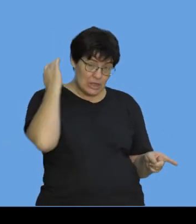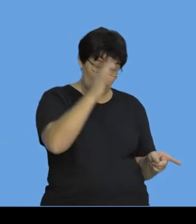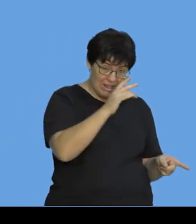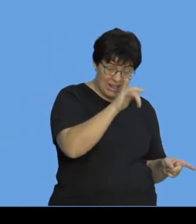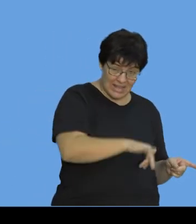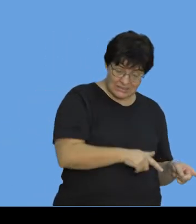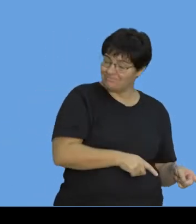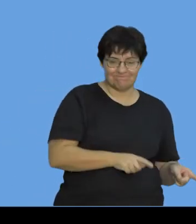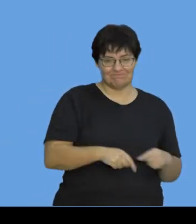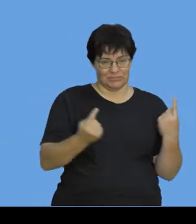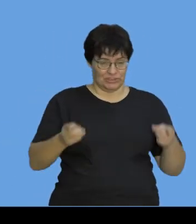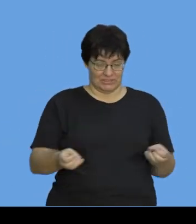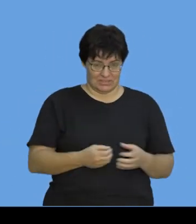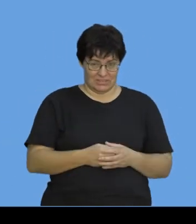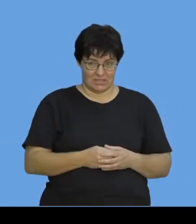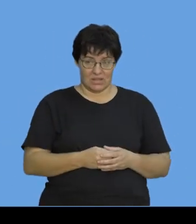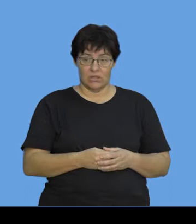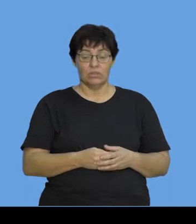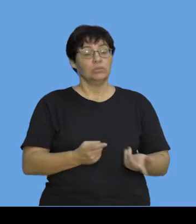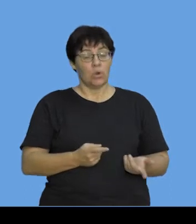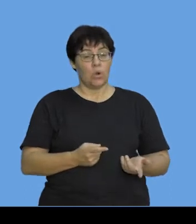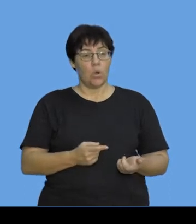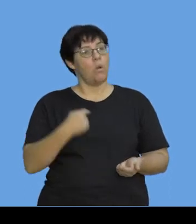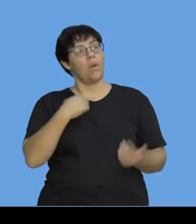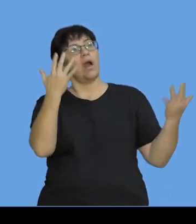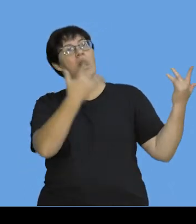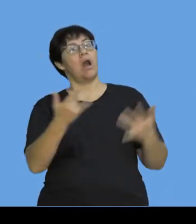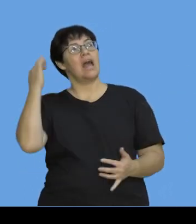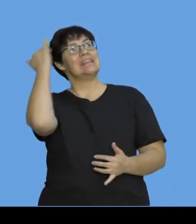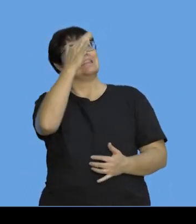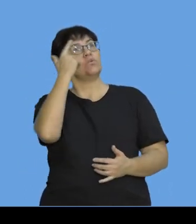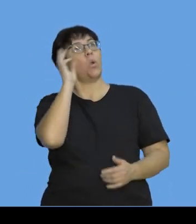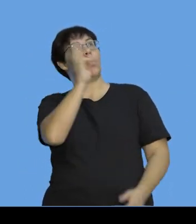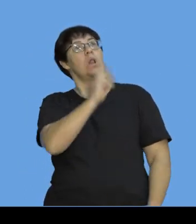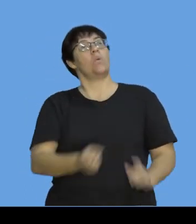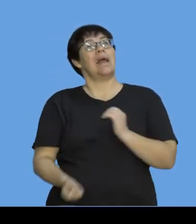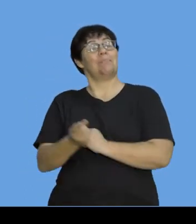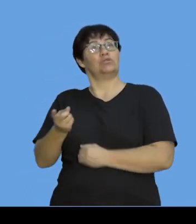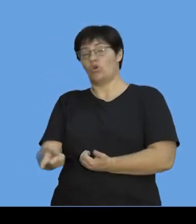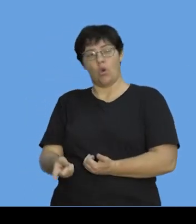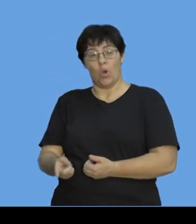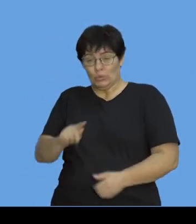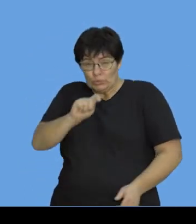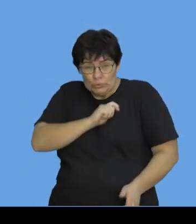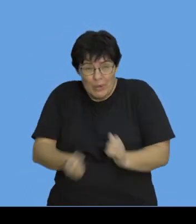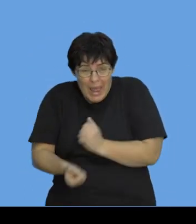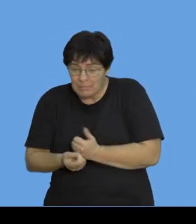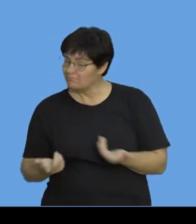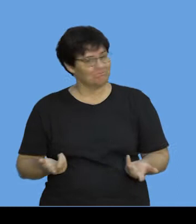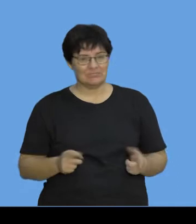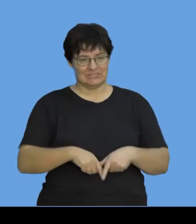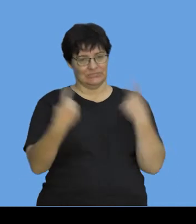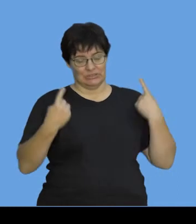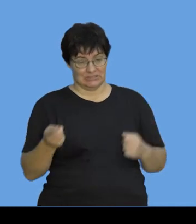cases, what we get is not actually what we calculated theoretically. This is what we would expect. Okay,